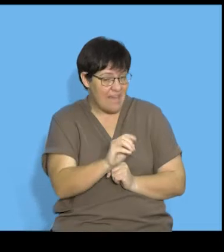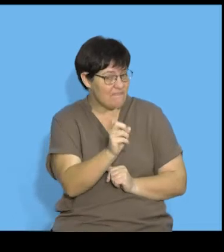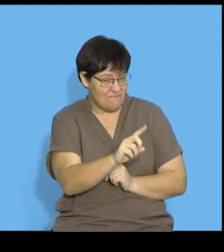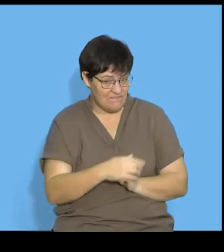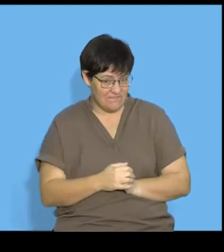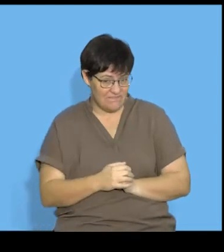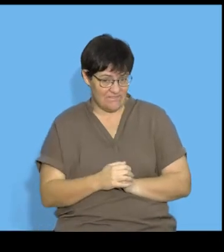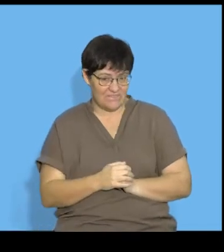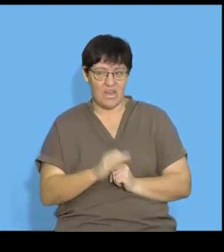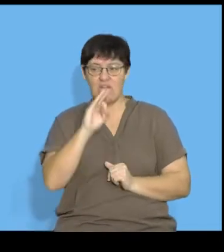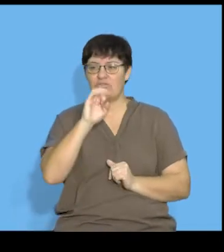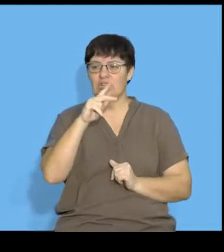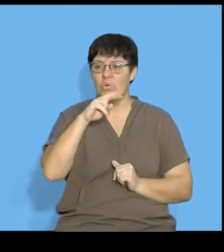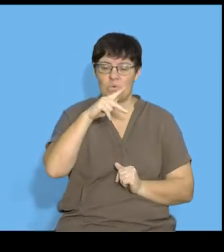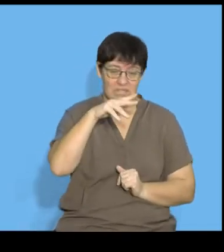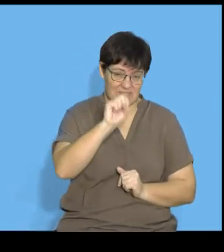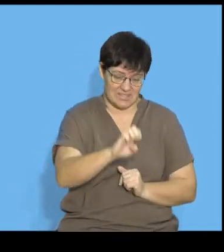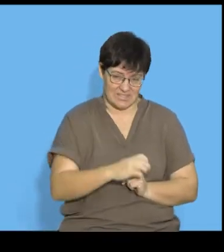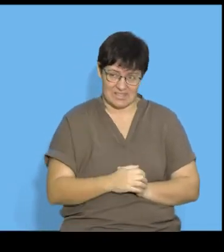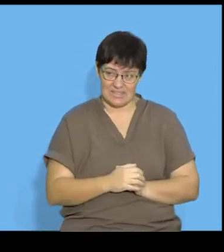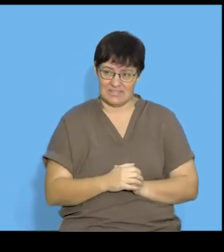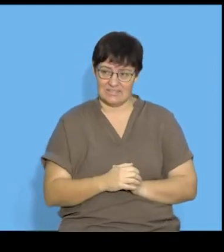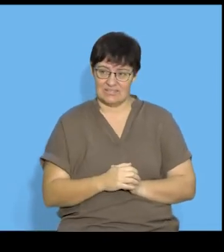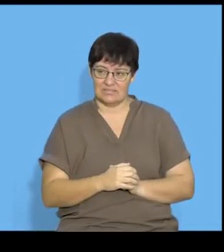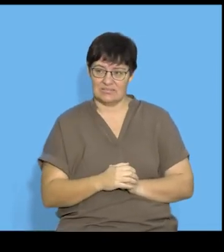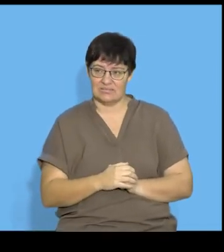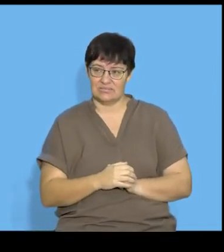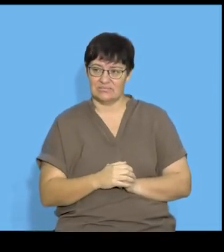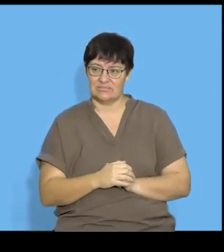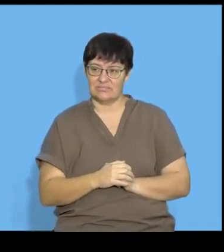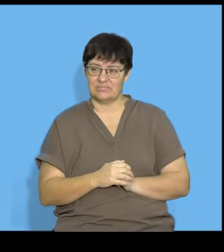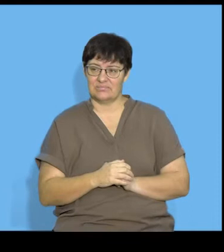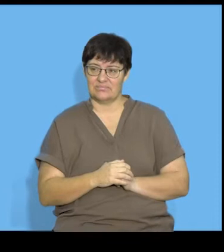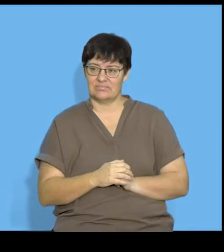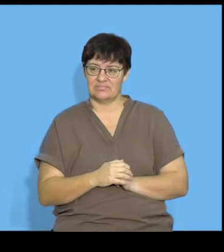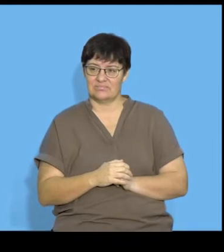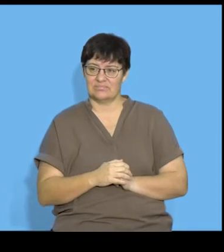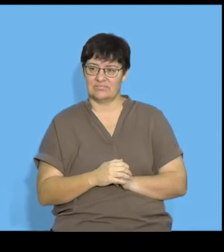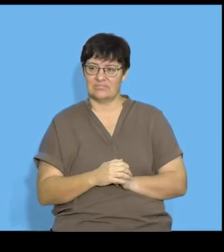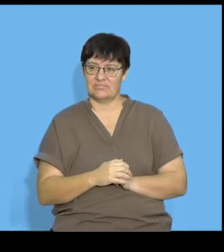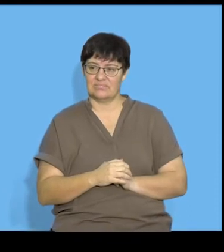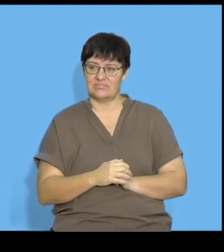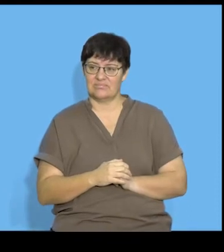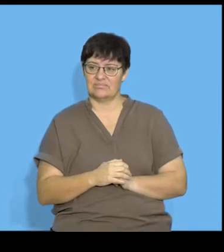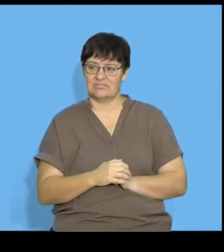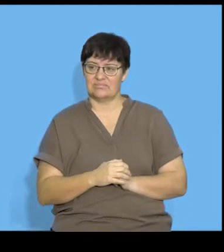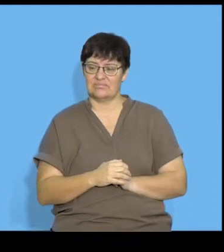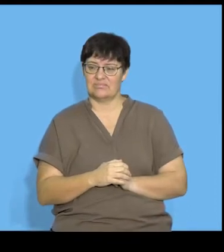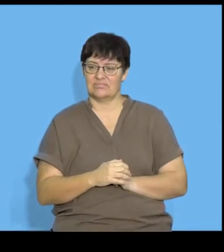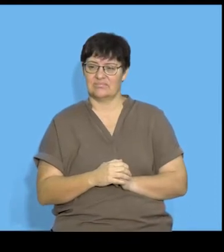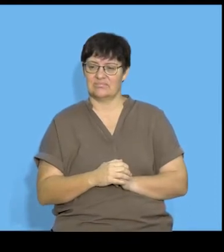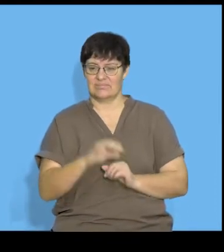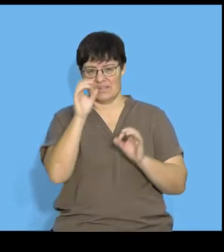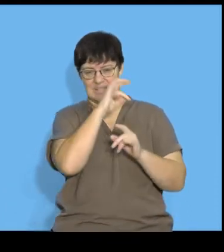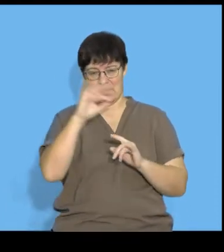glucose, fructose. All right, oopsie daisy. Let me just quickly erase that quickly. Right, spell it properly